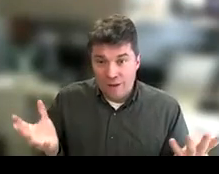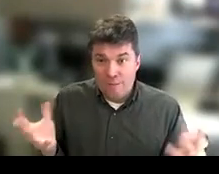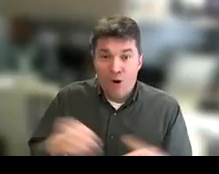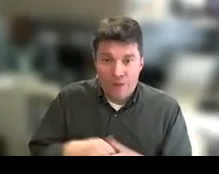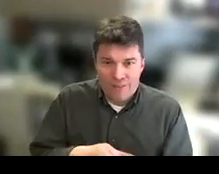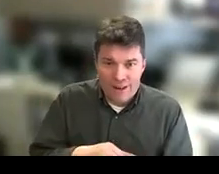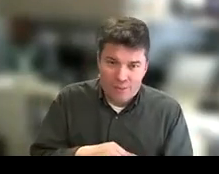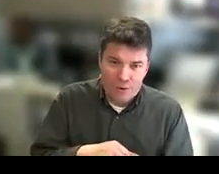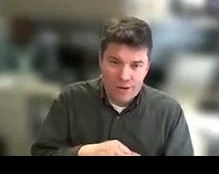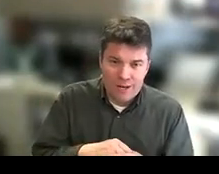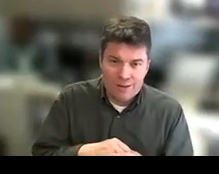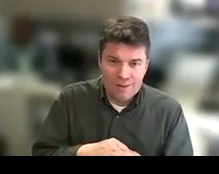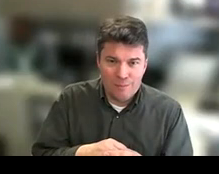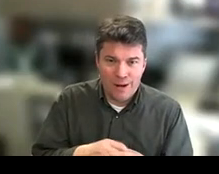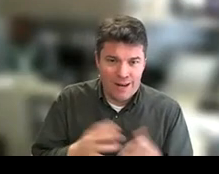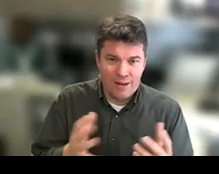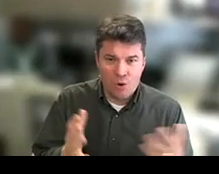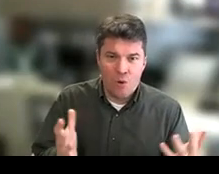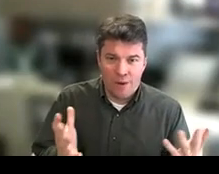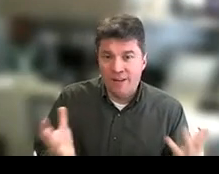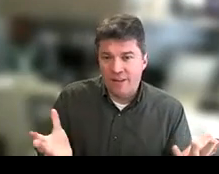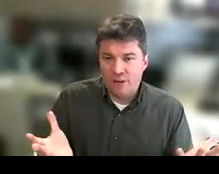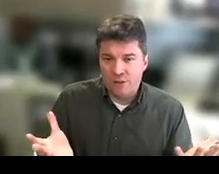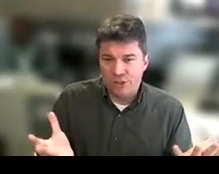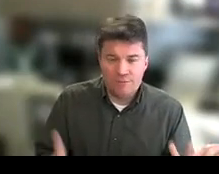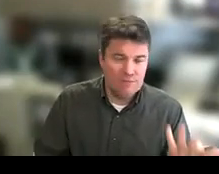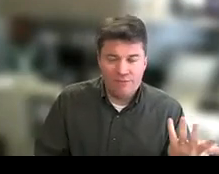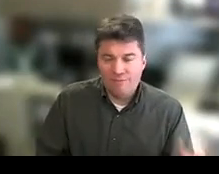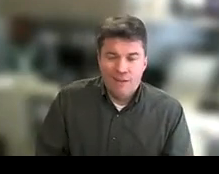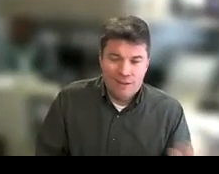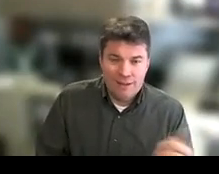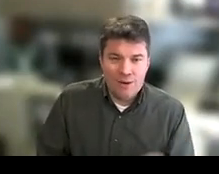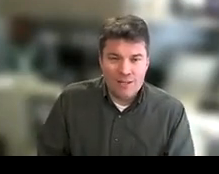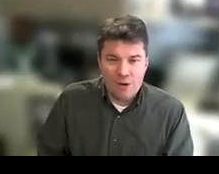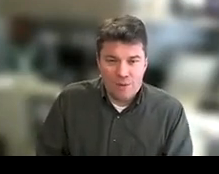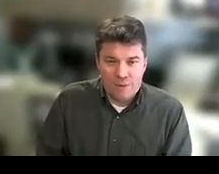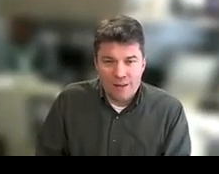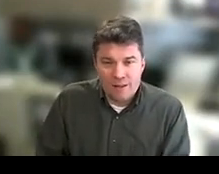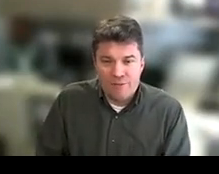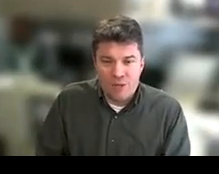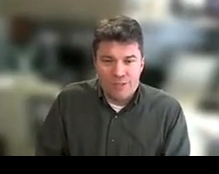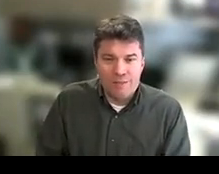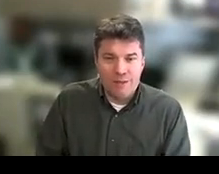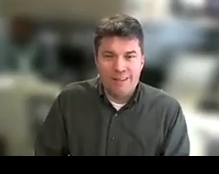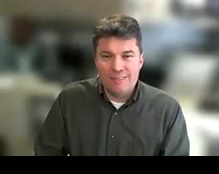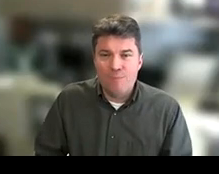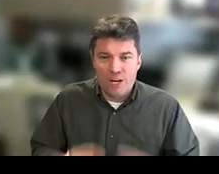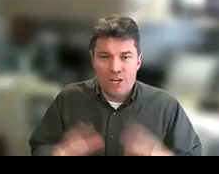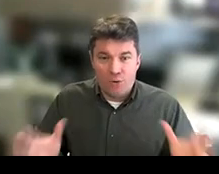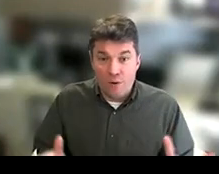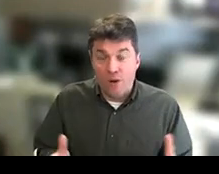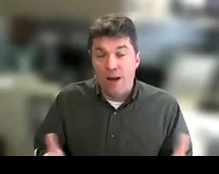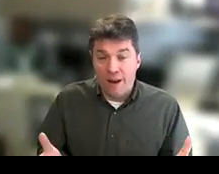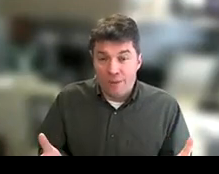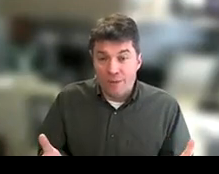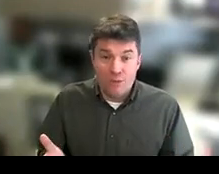I'm involved, a part of the deaf community, but I didn't grow up in a deaf culture. I know that's probably a little confusing, but it's